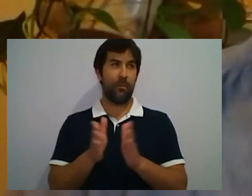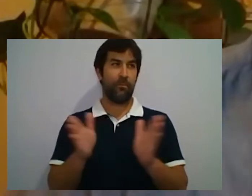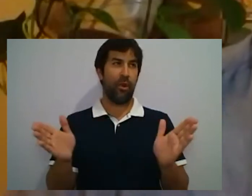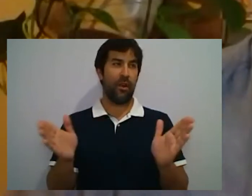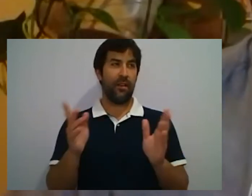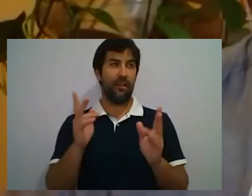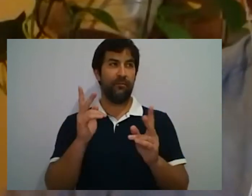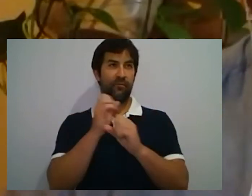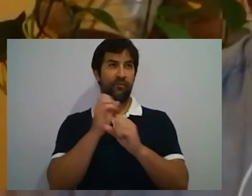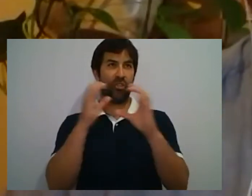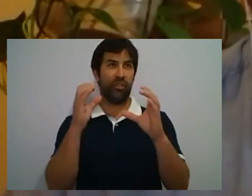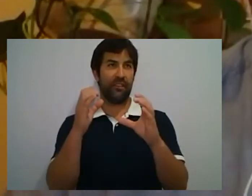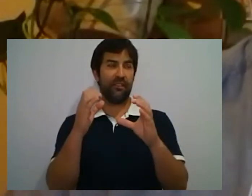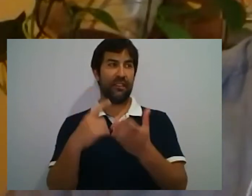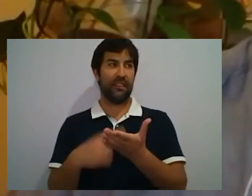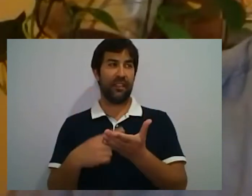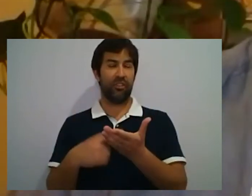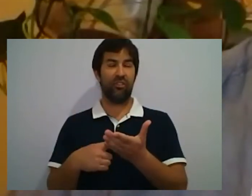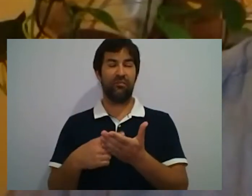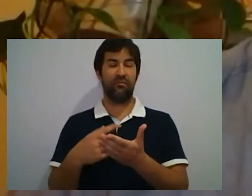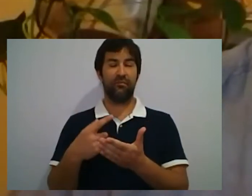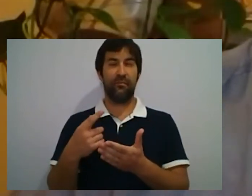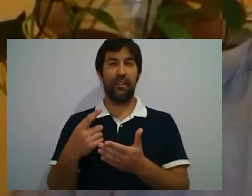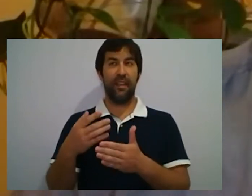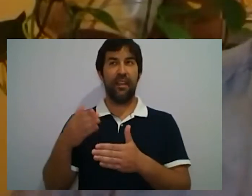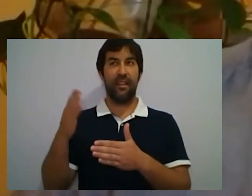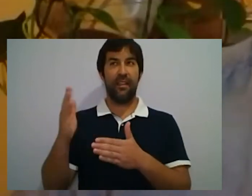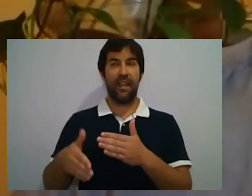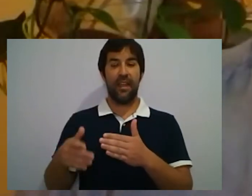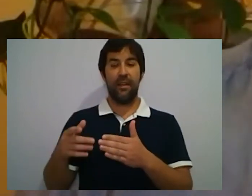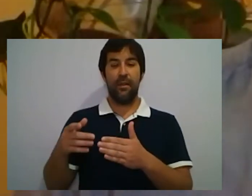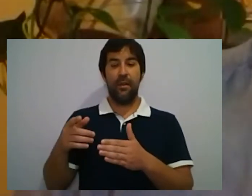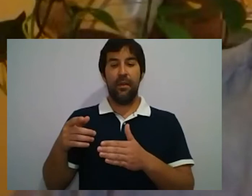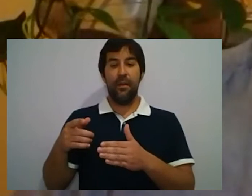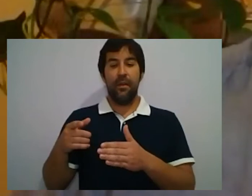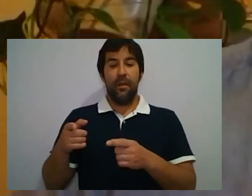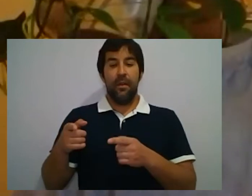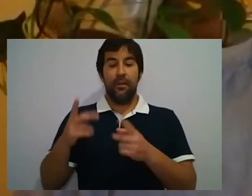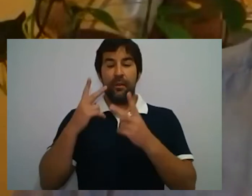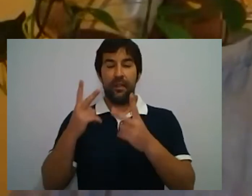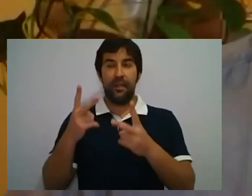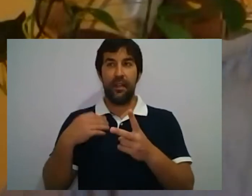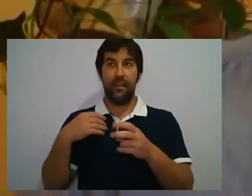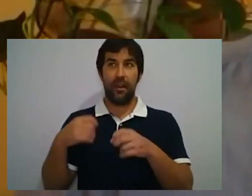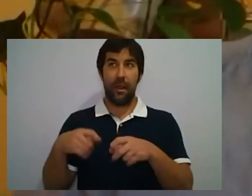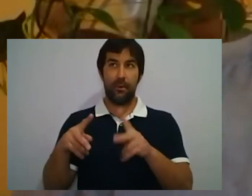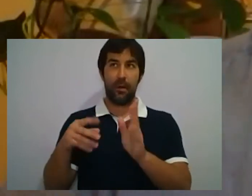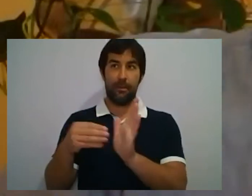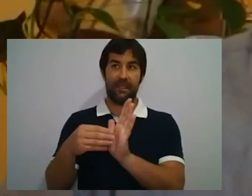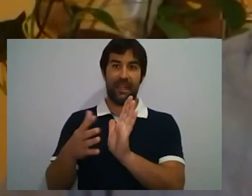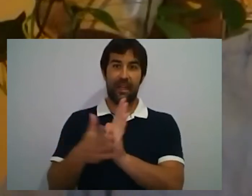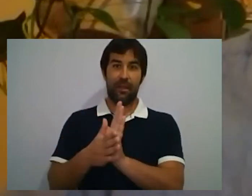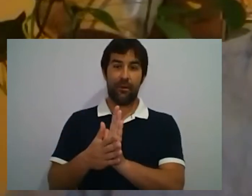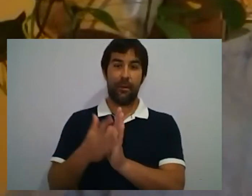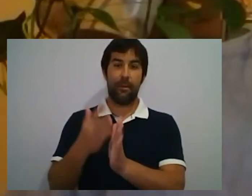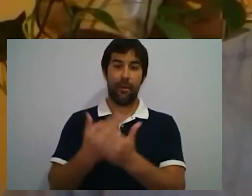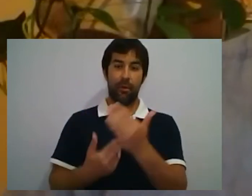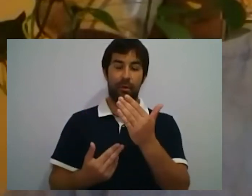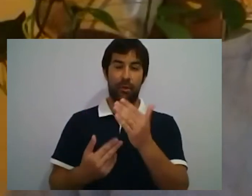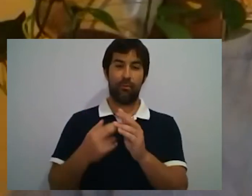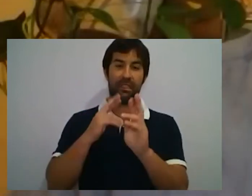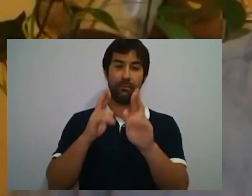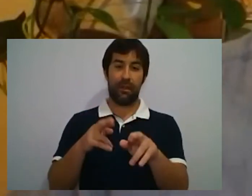safety considerations that go into decisions for curb cuts, and if there's any public input in that process? The decision around